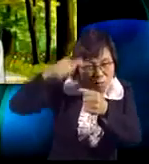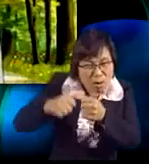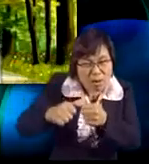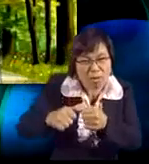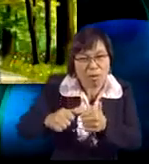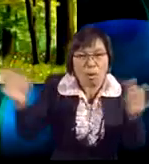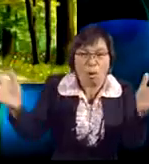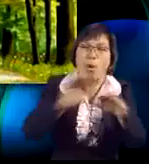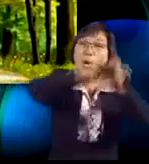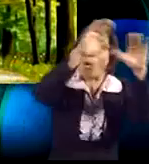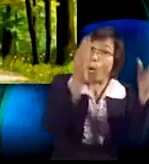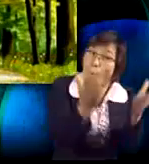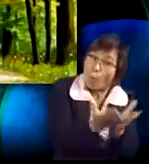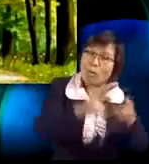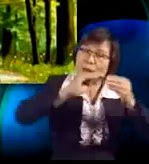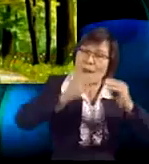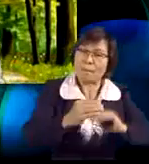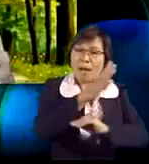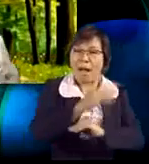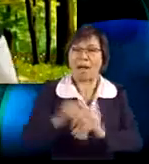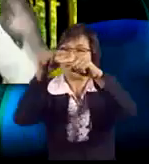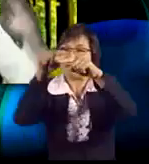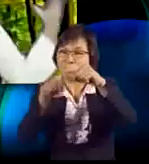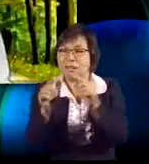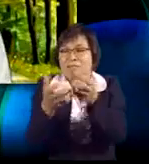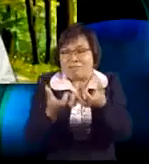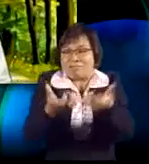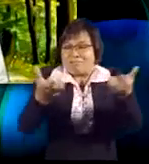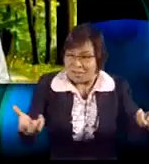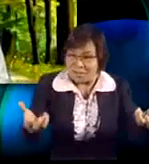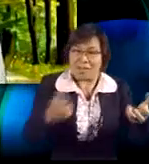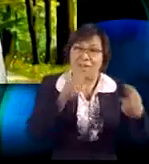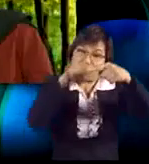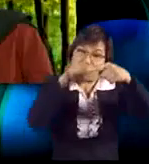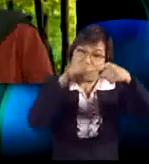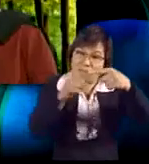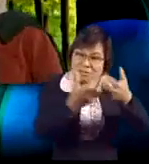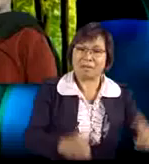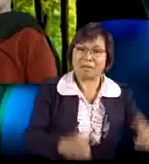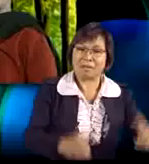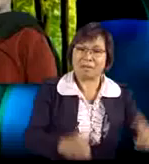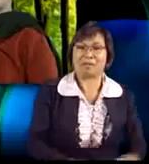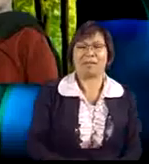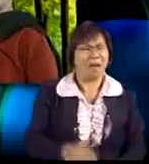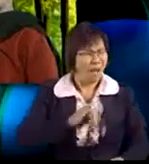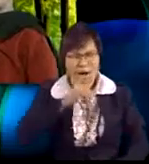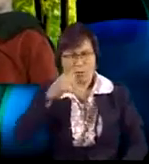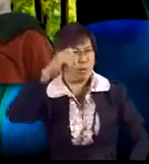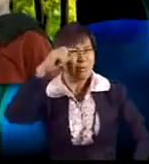When we add mixed numbers, you must remember we add the whole numbers and the fractions